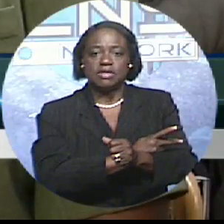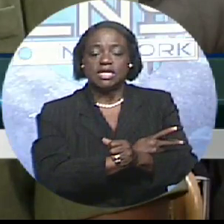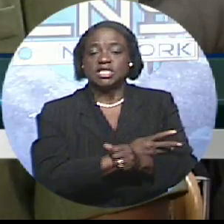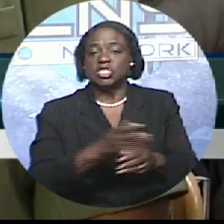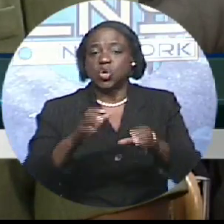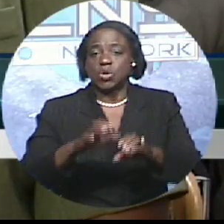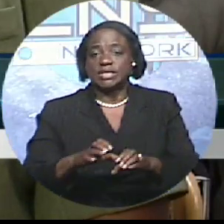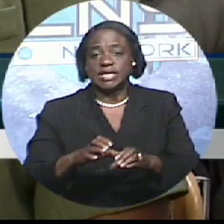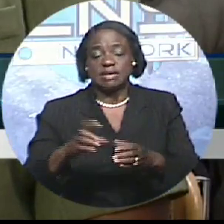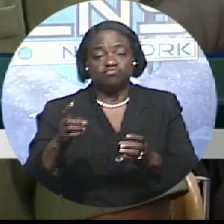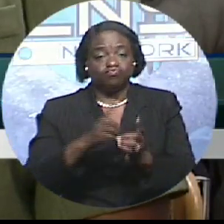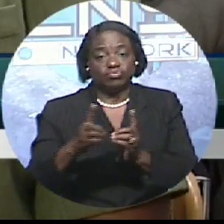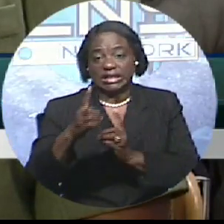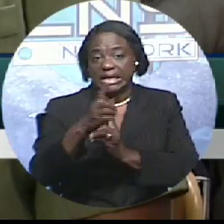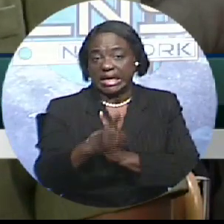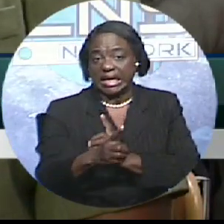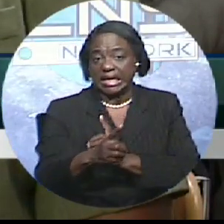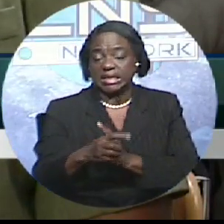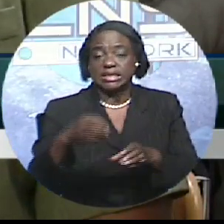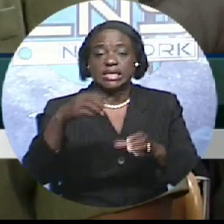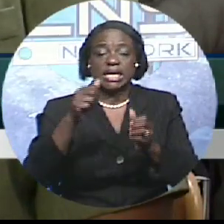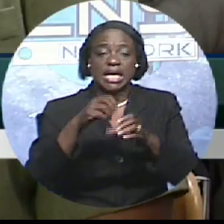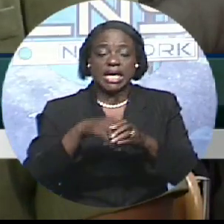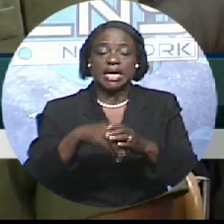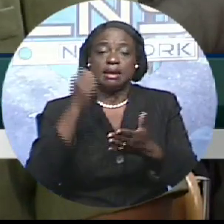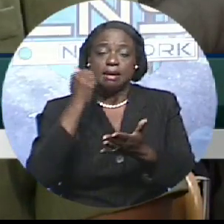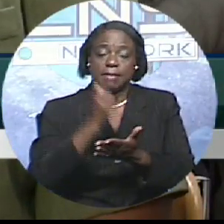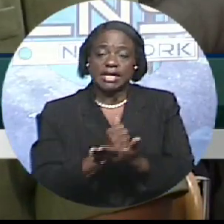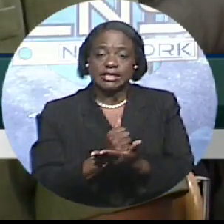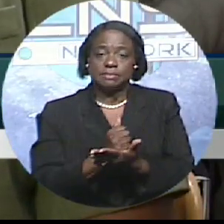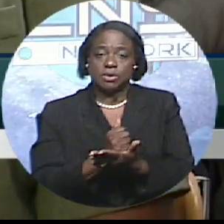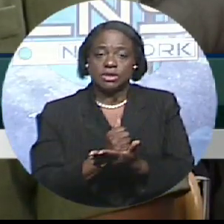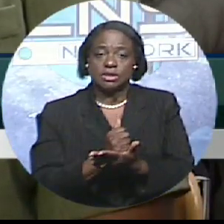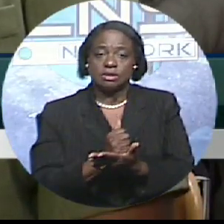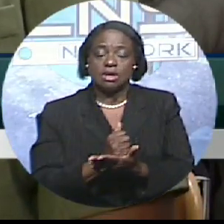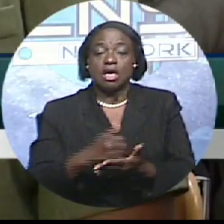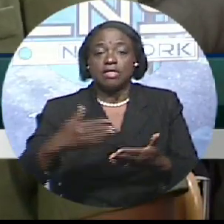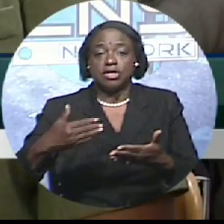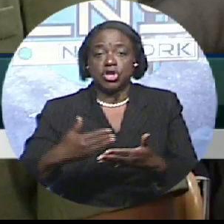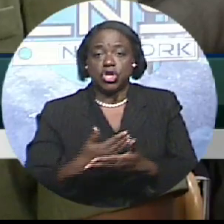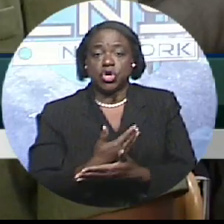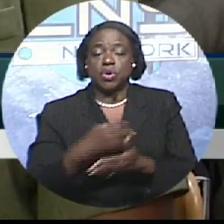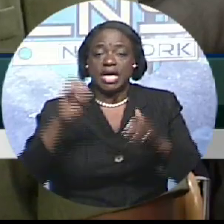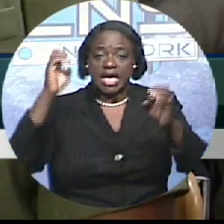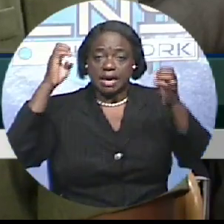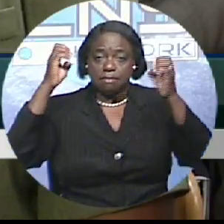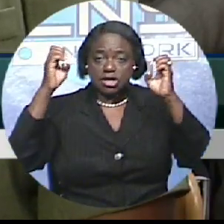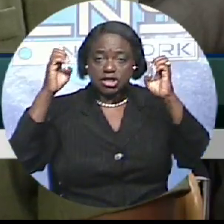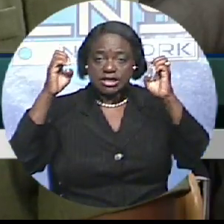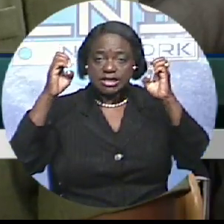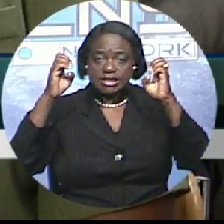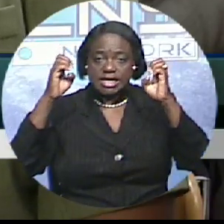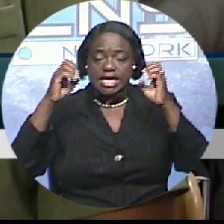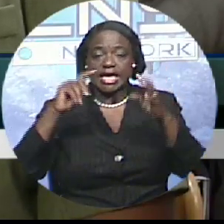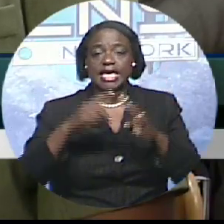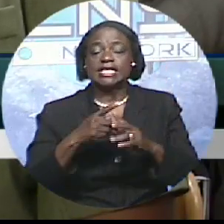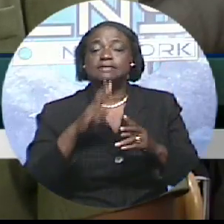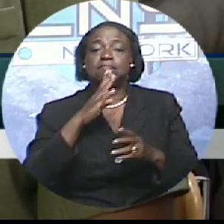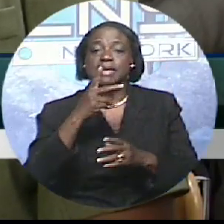delays in the production of passports. The new emergency fee has been in place since the 9th of